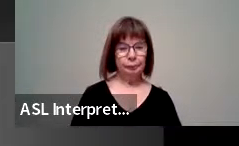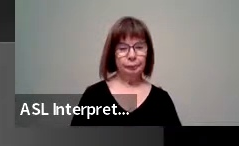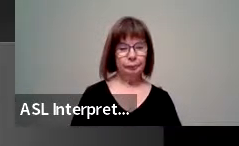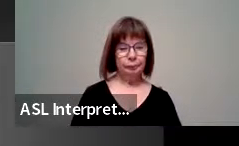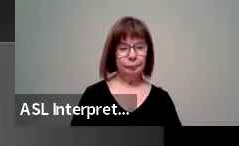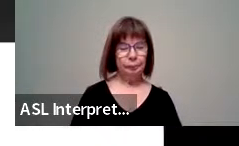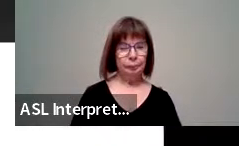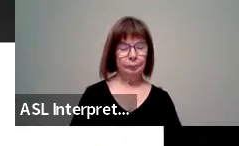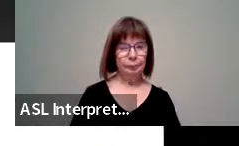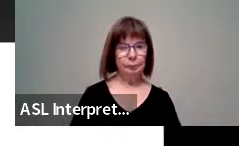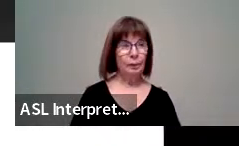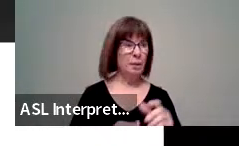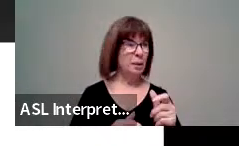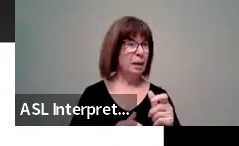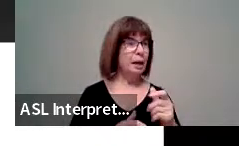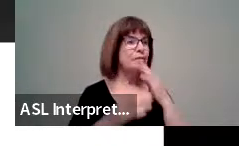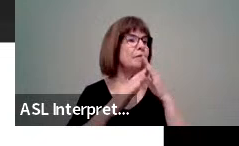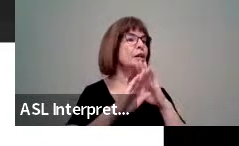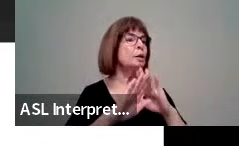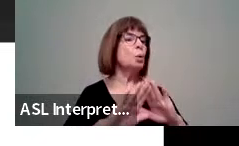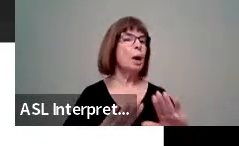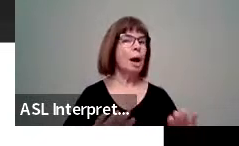We have a quiet group tonight.